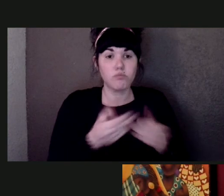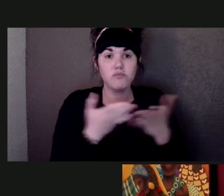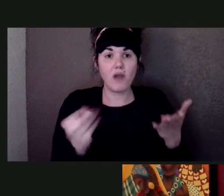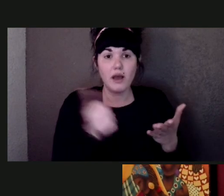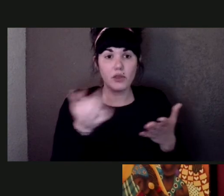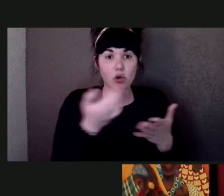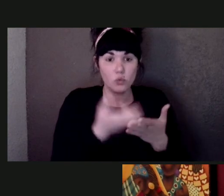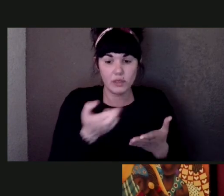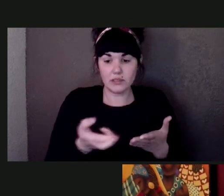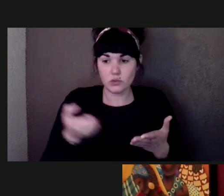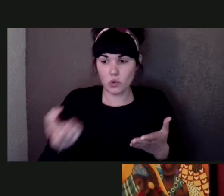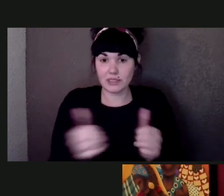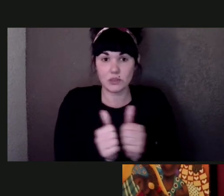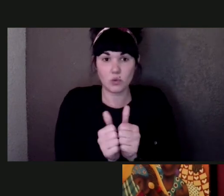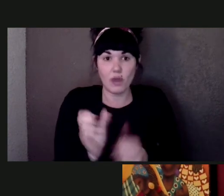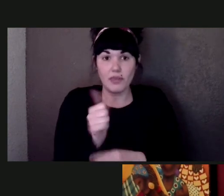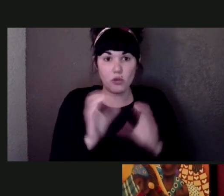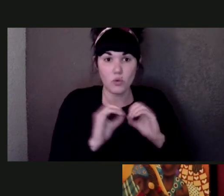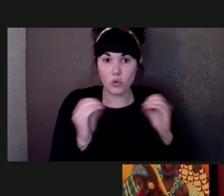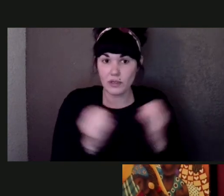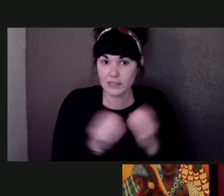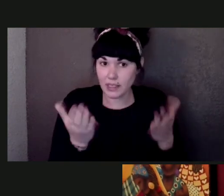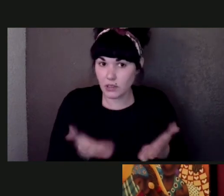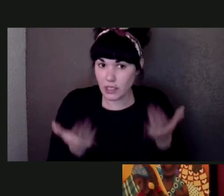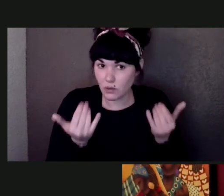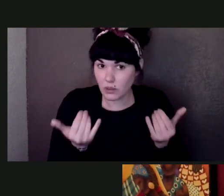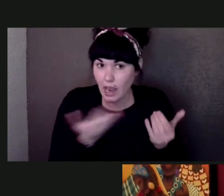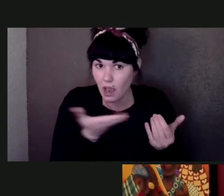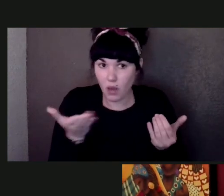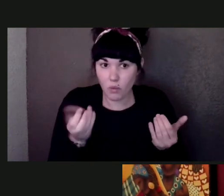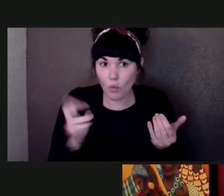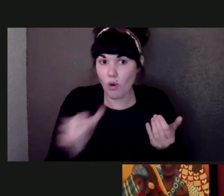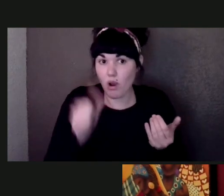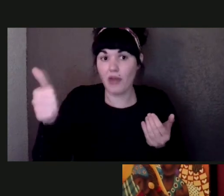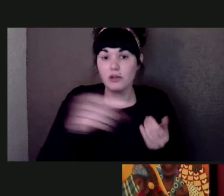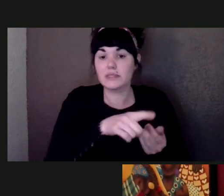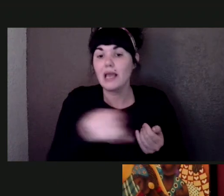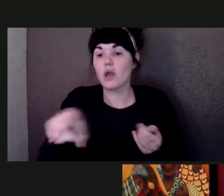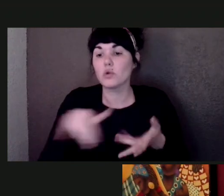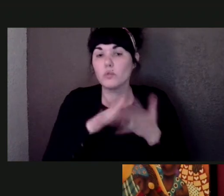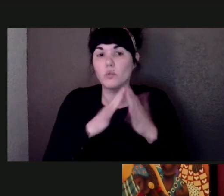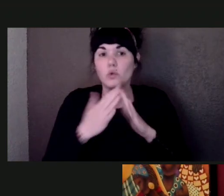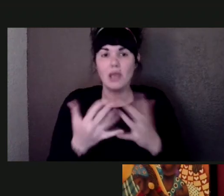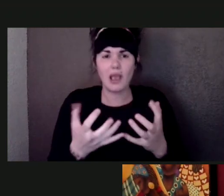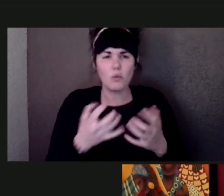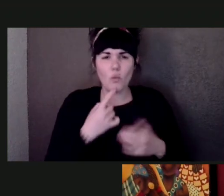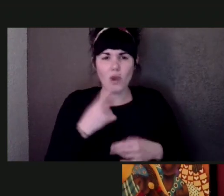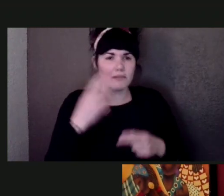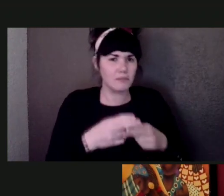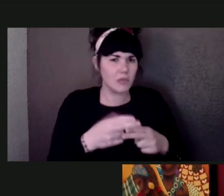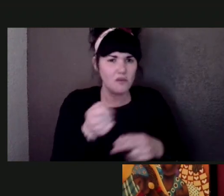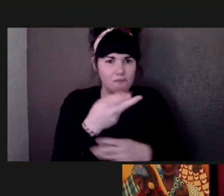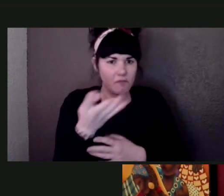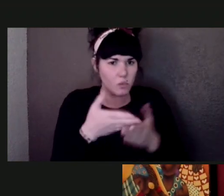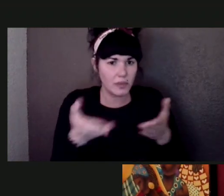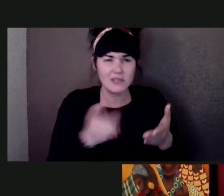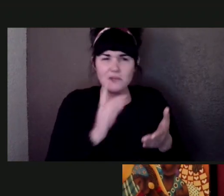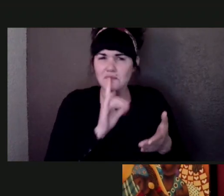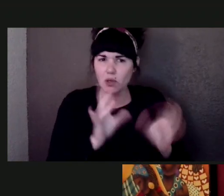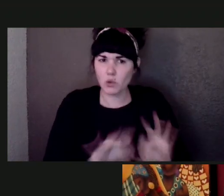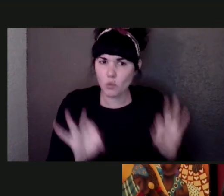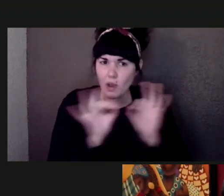be on the phone now or organizations that are across the community. So I'm going to hit on a couple of things that I think are really relevant right now. So,